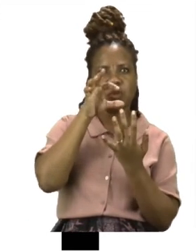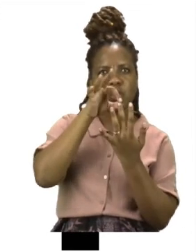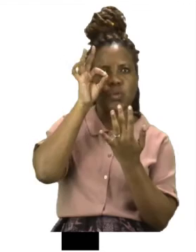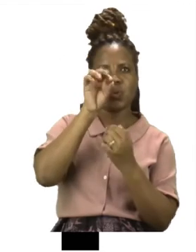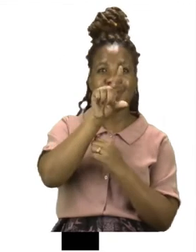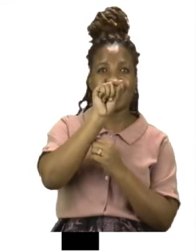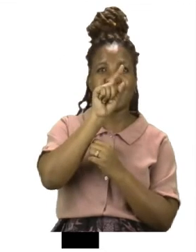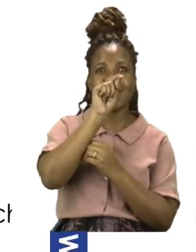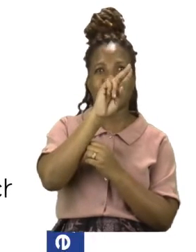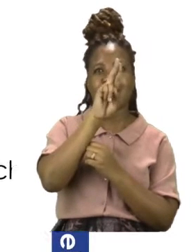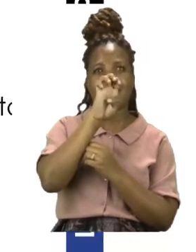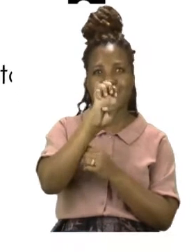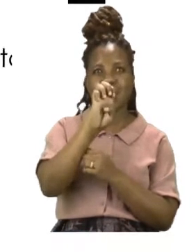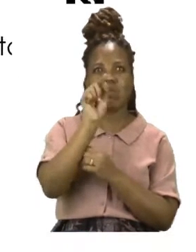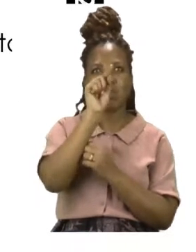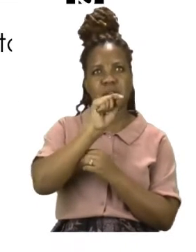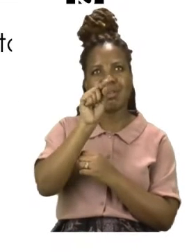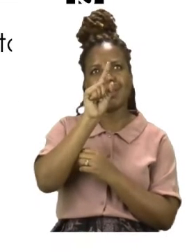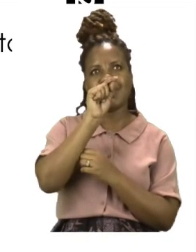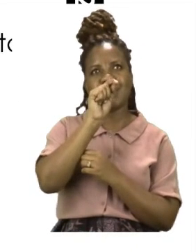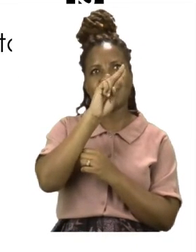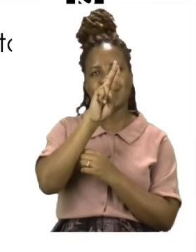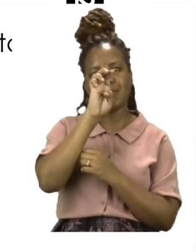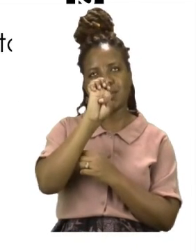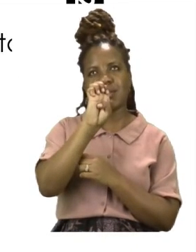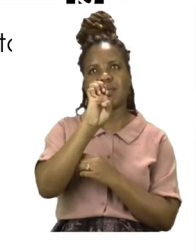Now let us read our sentence again.